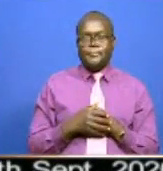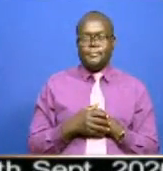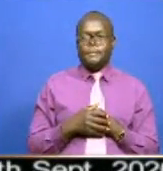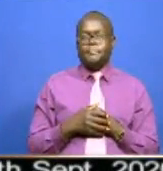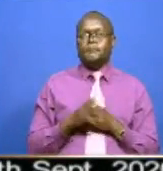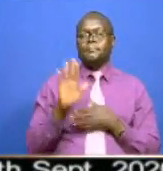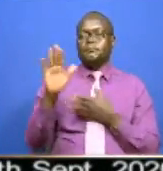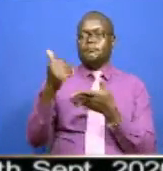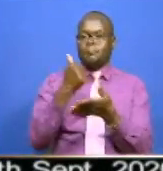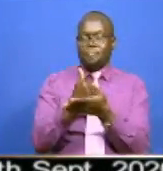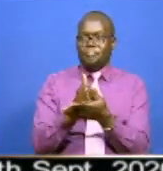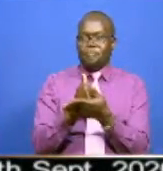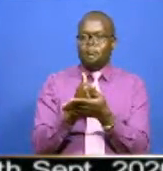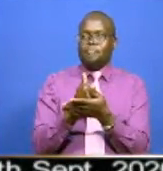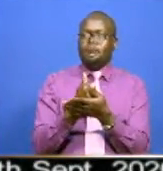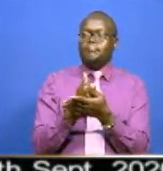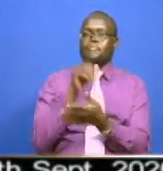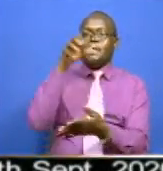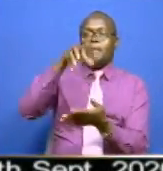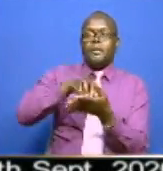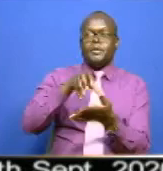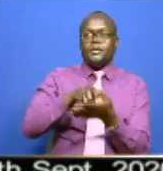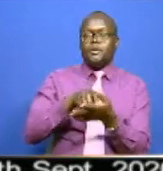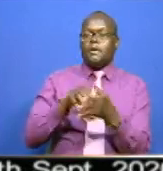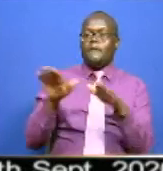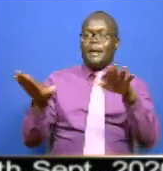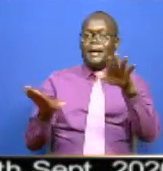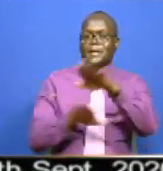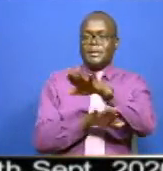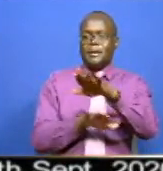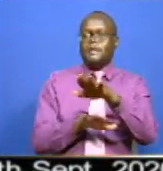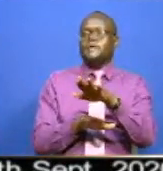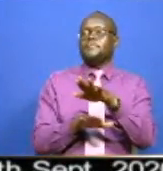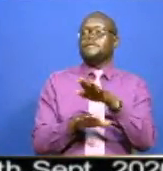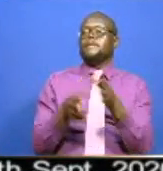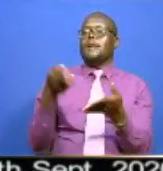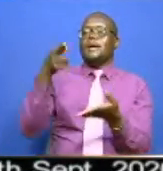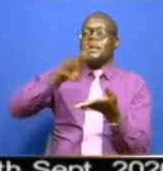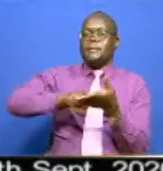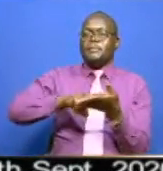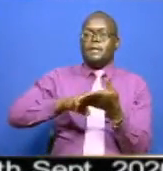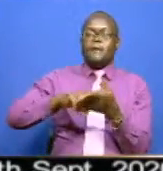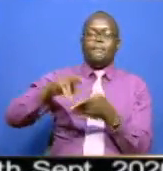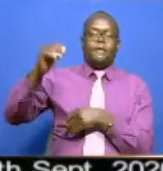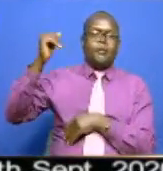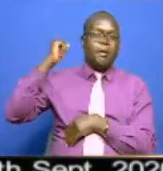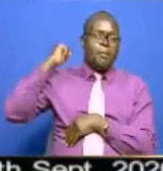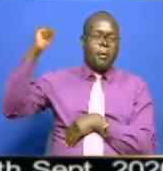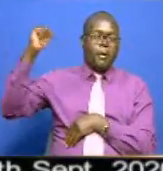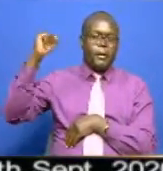the appointment of the position of Assistant Registrar of Political Parties.